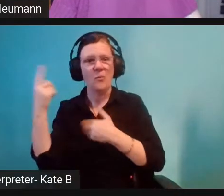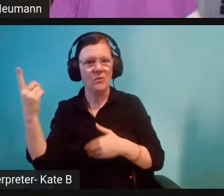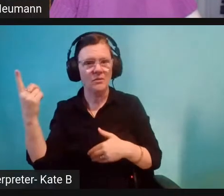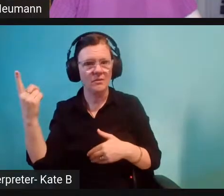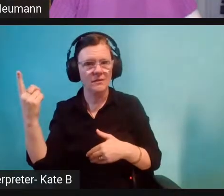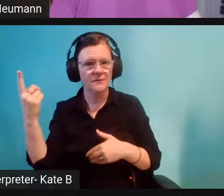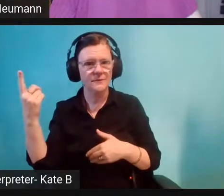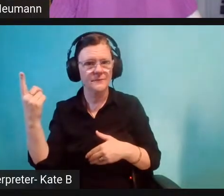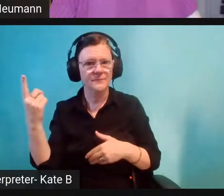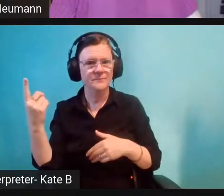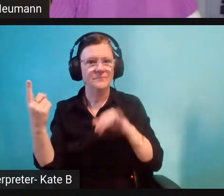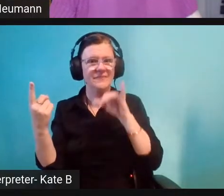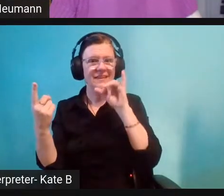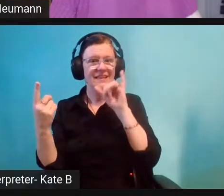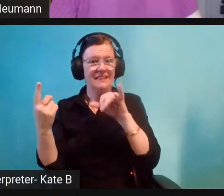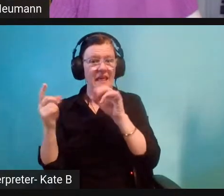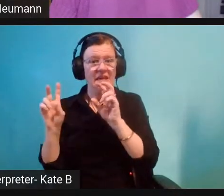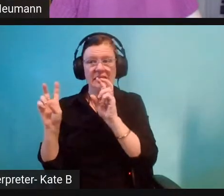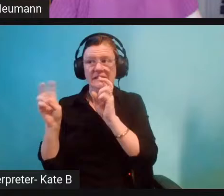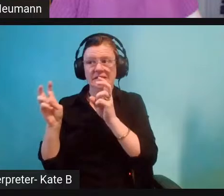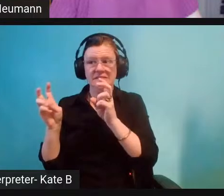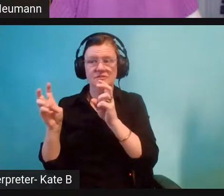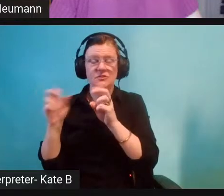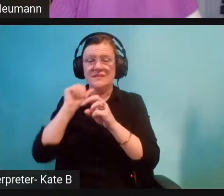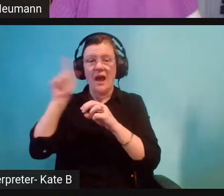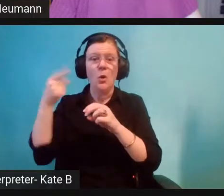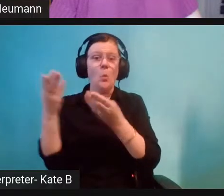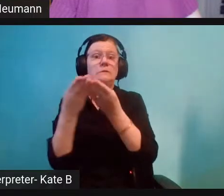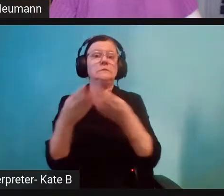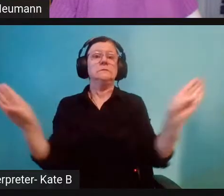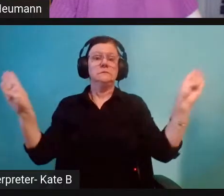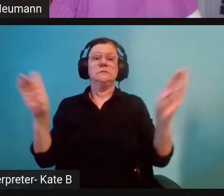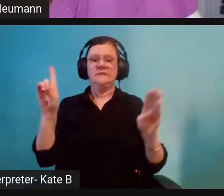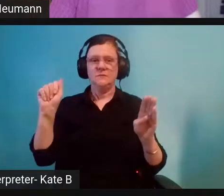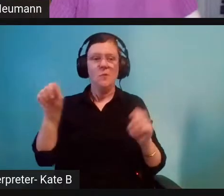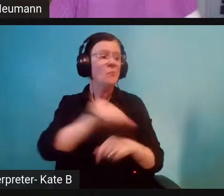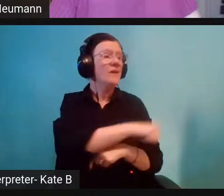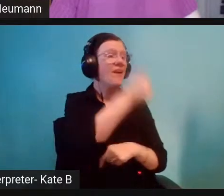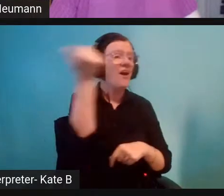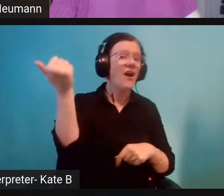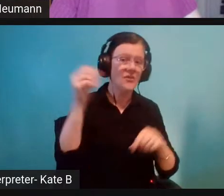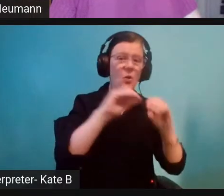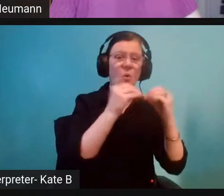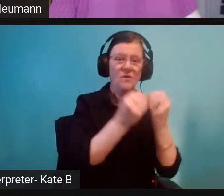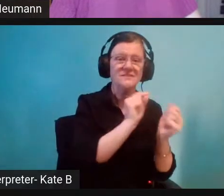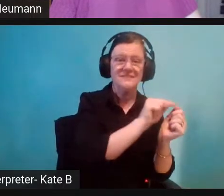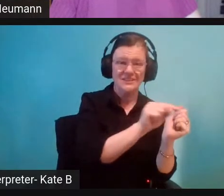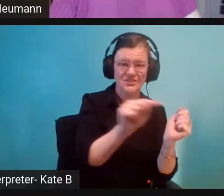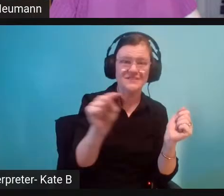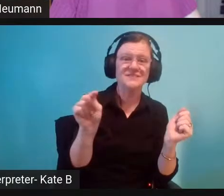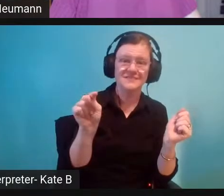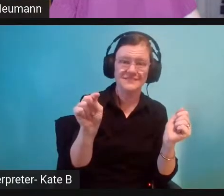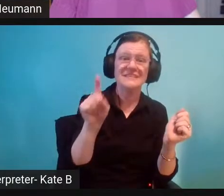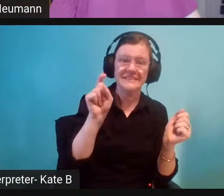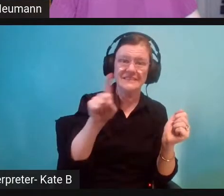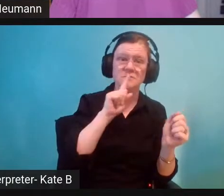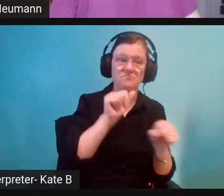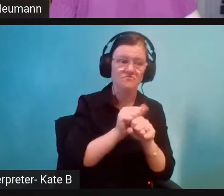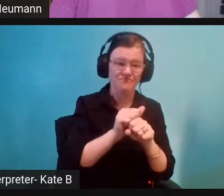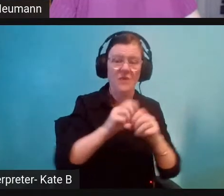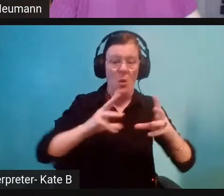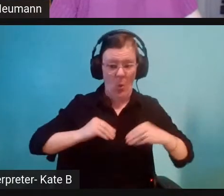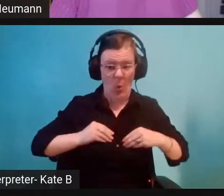are issues that not just the broad disability community, but other movements need, in my view, to really be